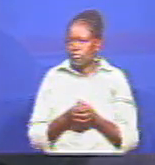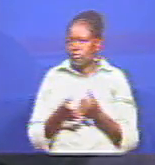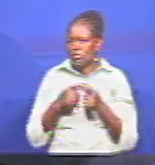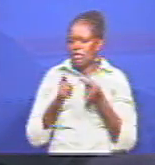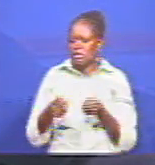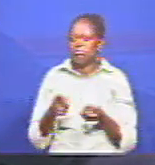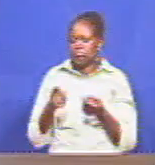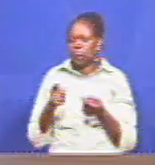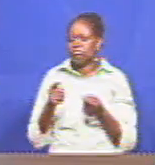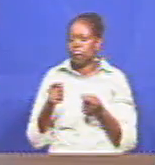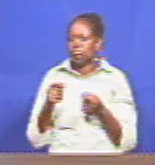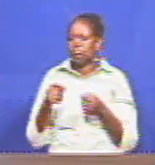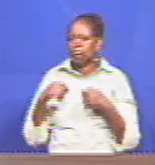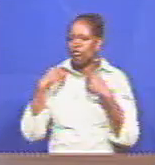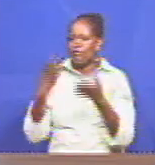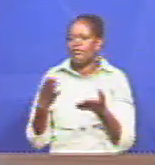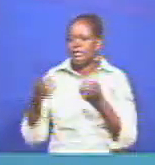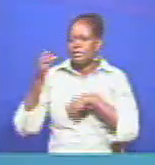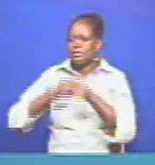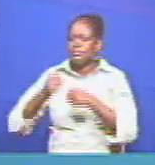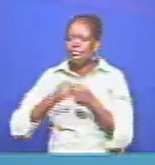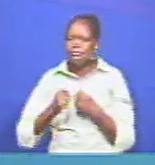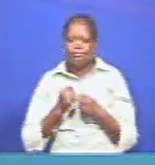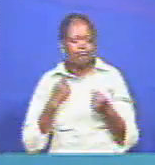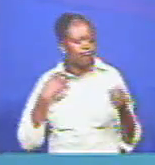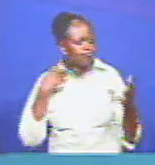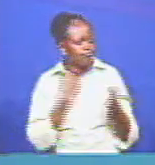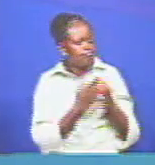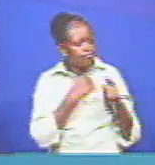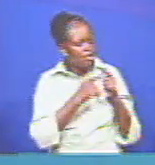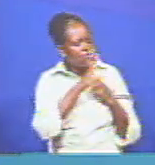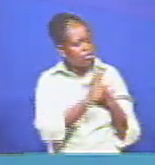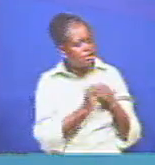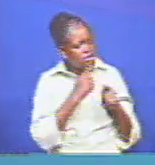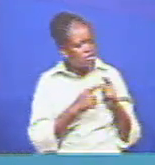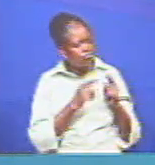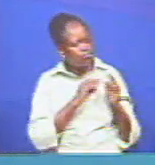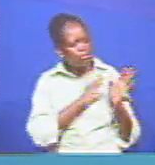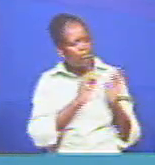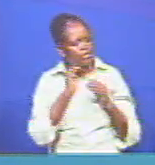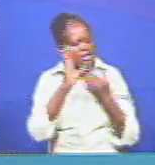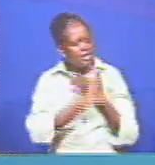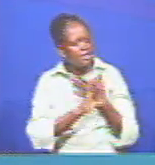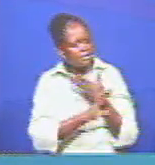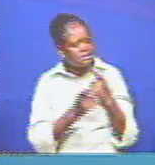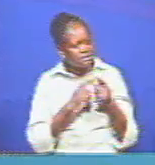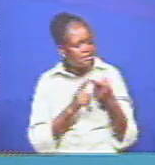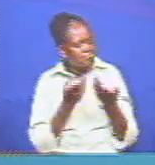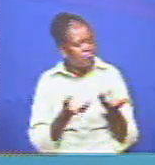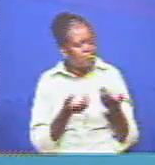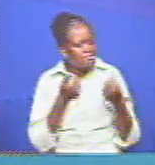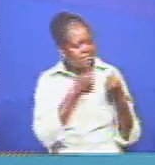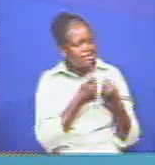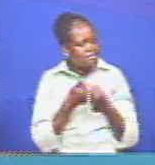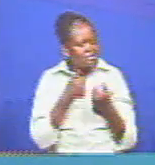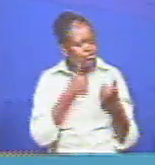activities. Over 40 years you've been here, have you been able to spread your wings to other countries? And what are the challenges, some of